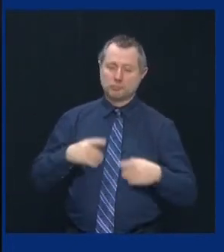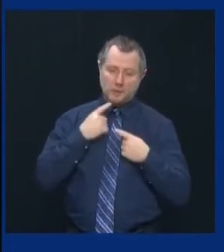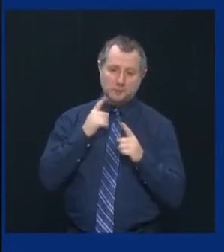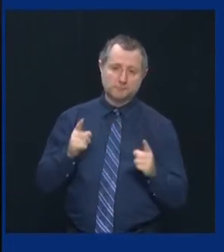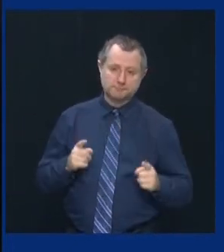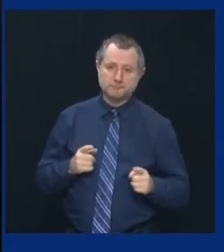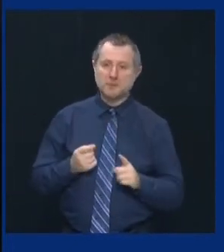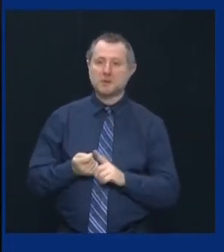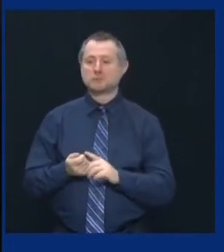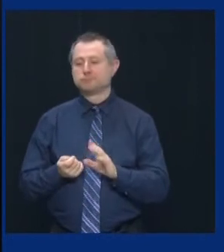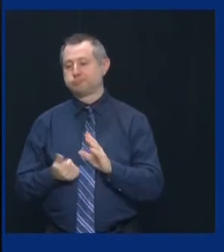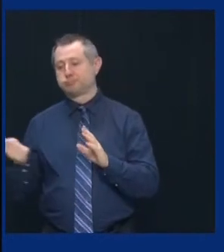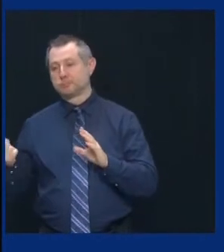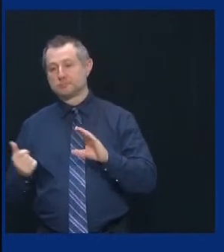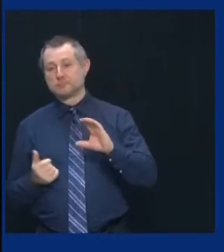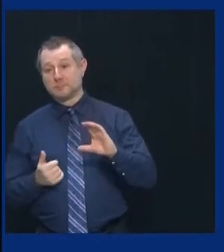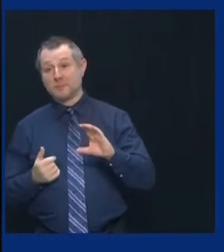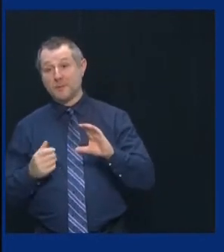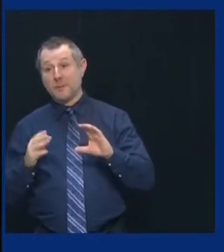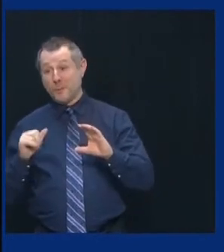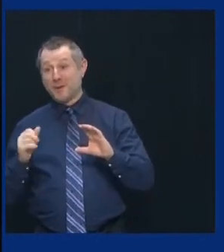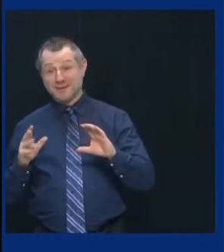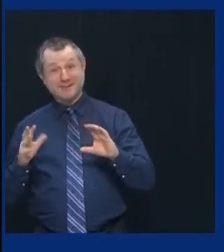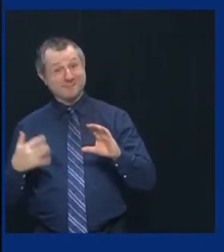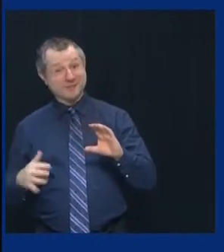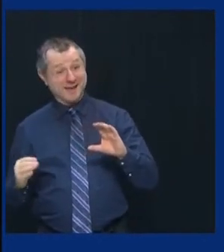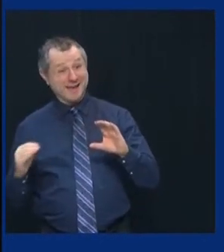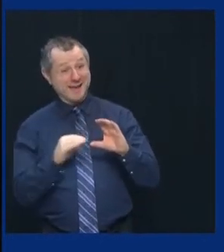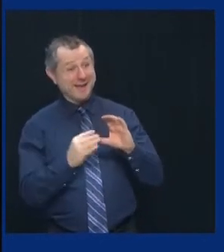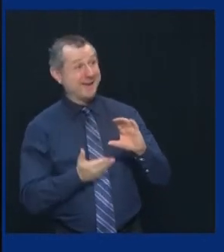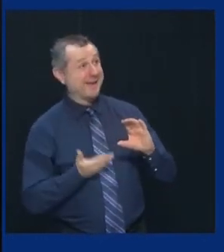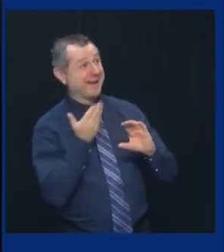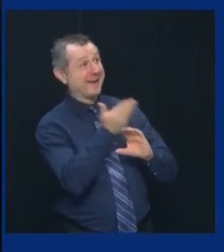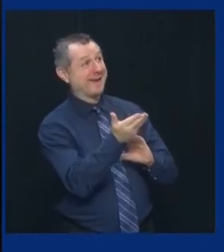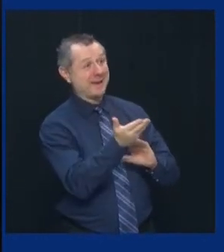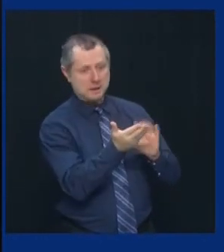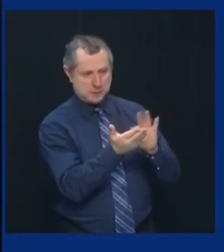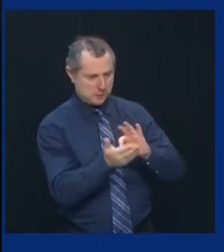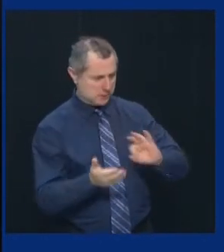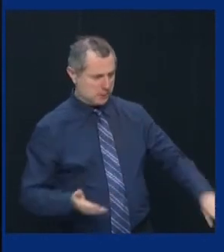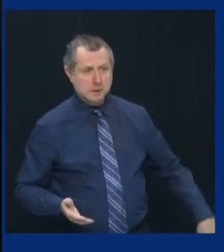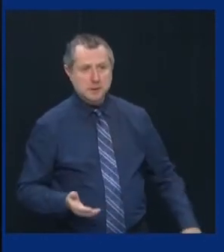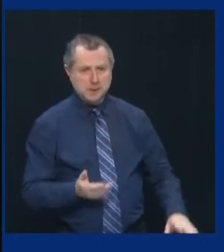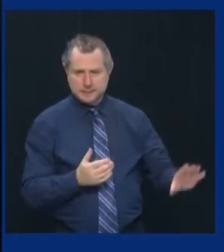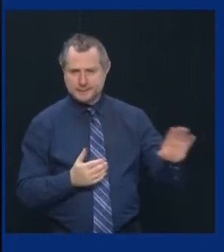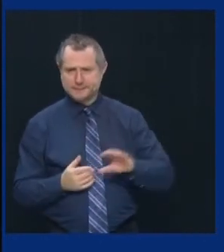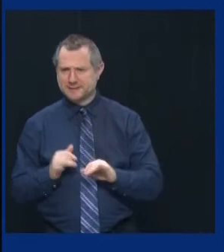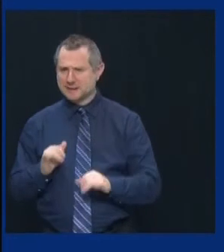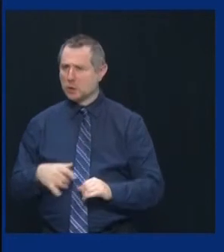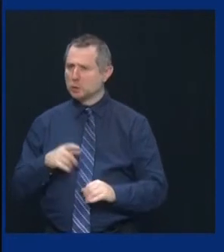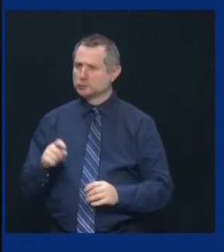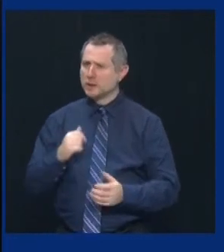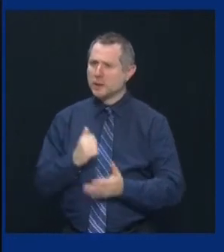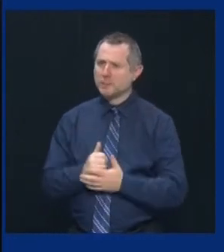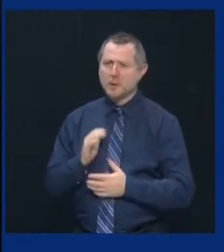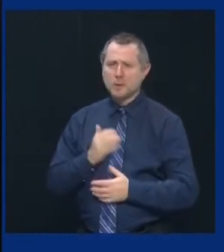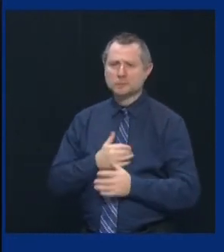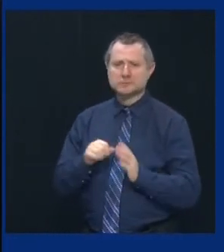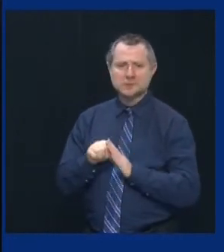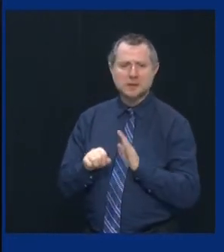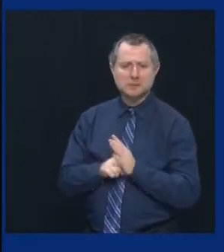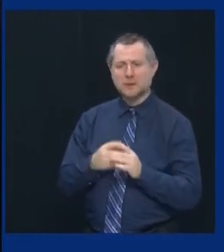bill. And that's what would have provided economic relief to the states and local governments on